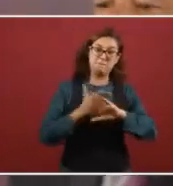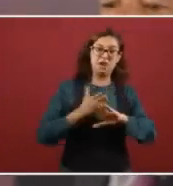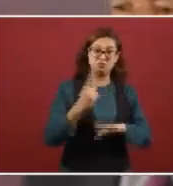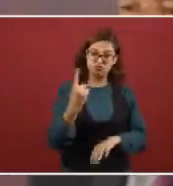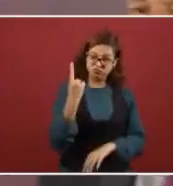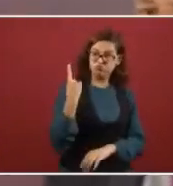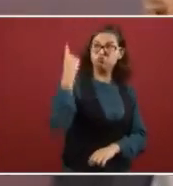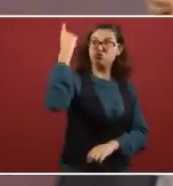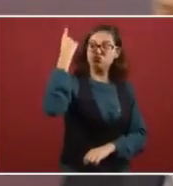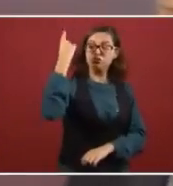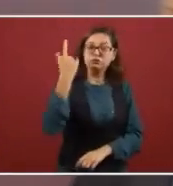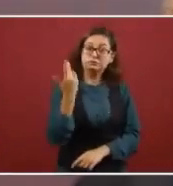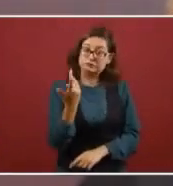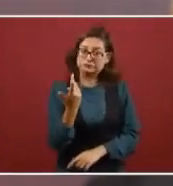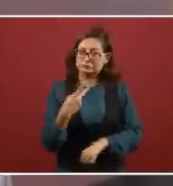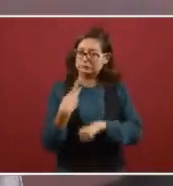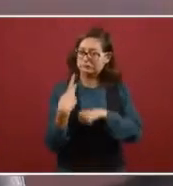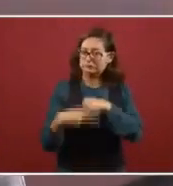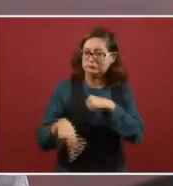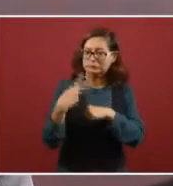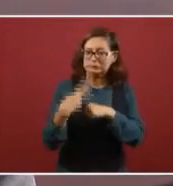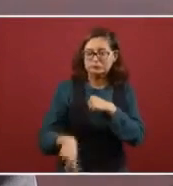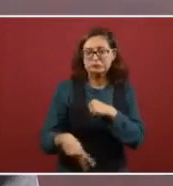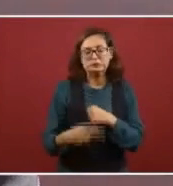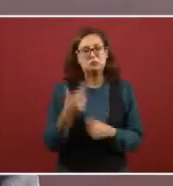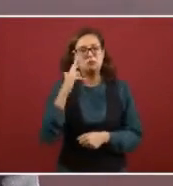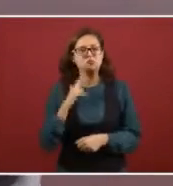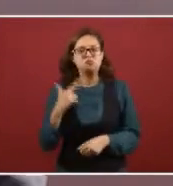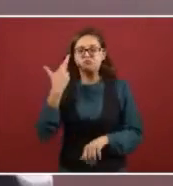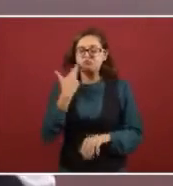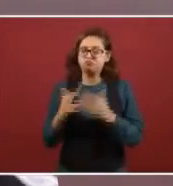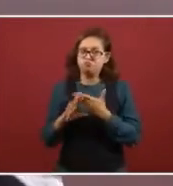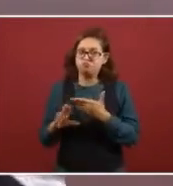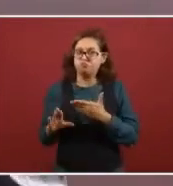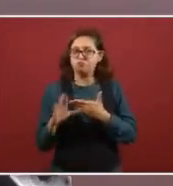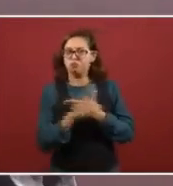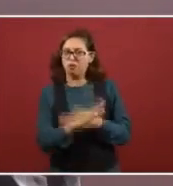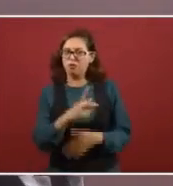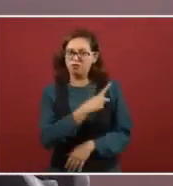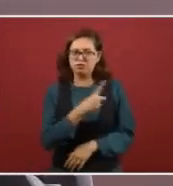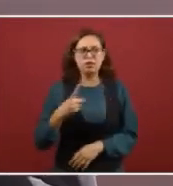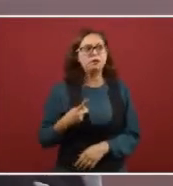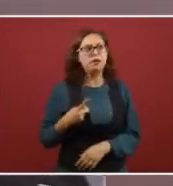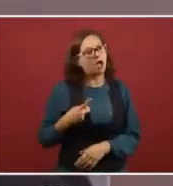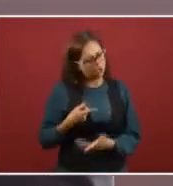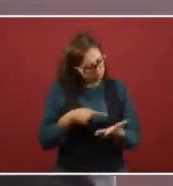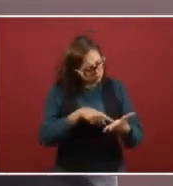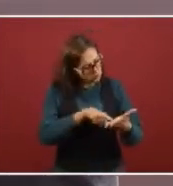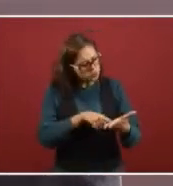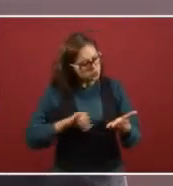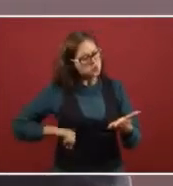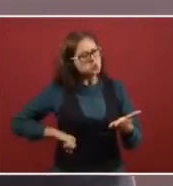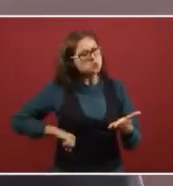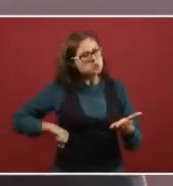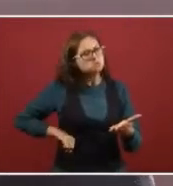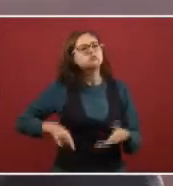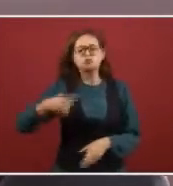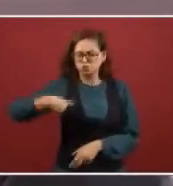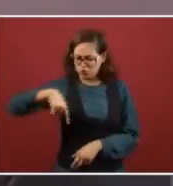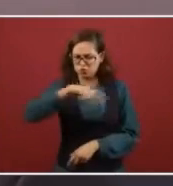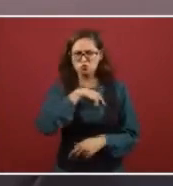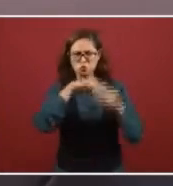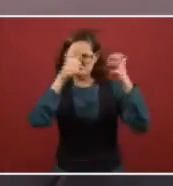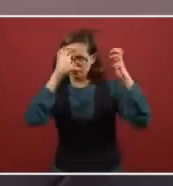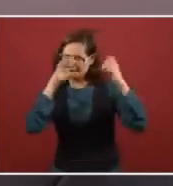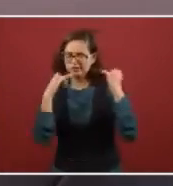risk, and that they're convoking it. And of course we subscribe to that. And